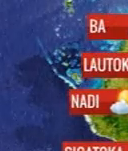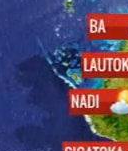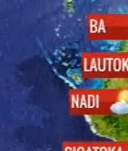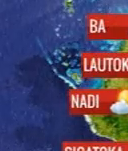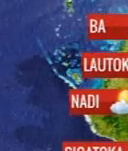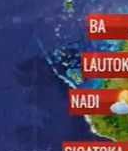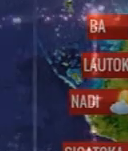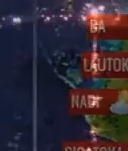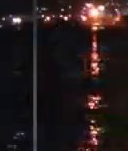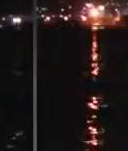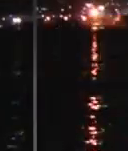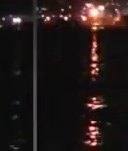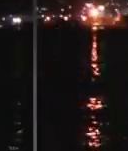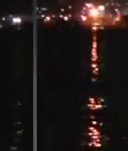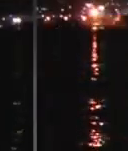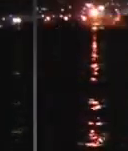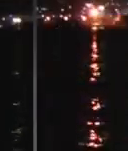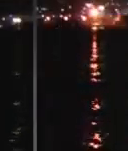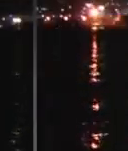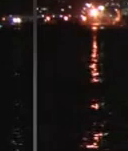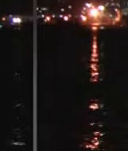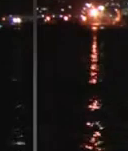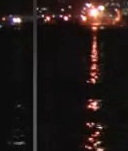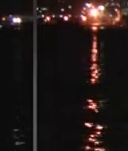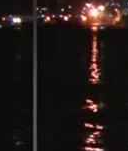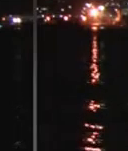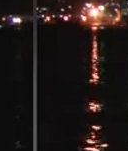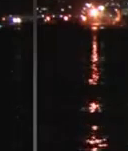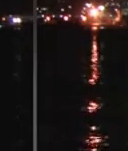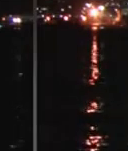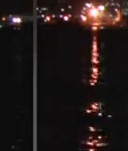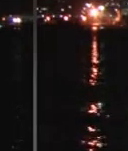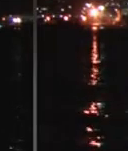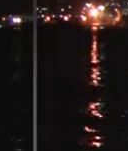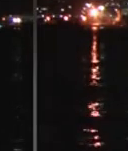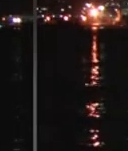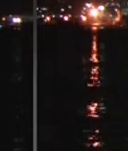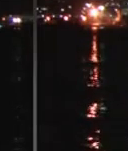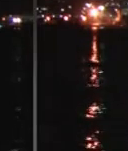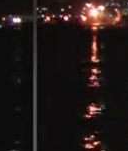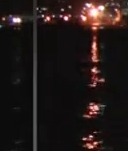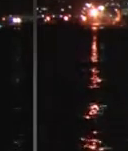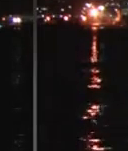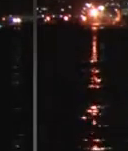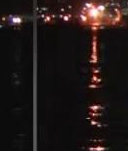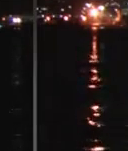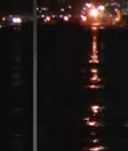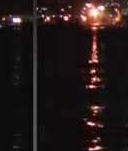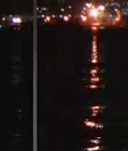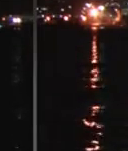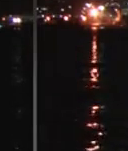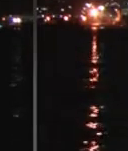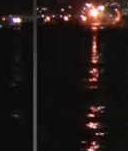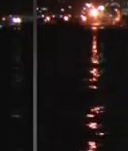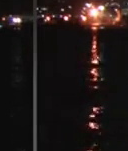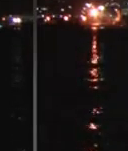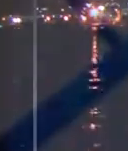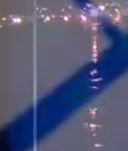forecast. And in Fijian Pulse tonight, we asked, how has the Suva lockdown worked for you?